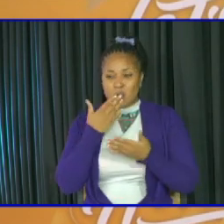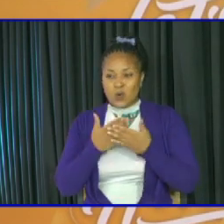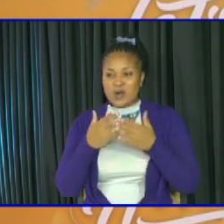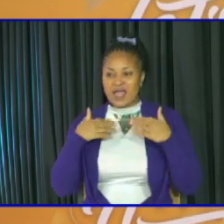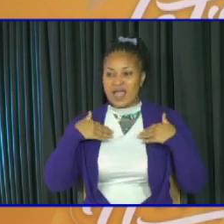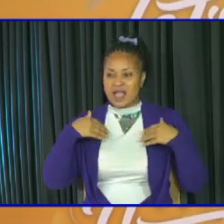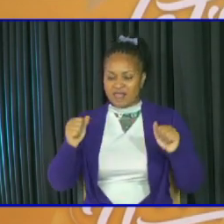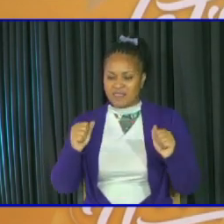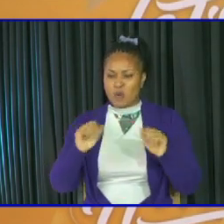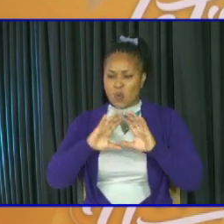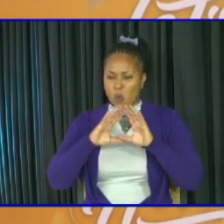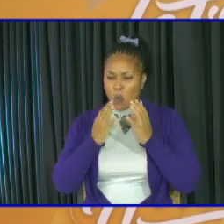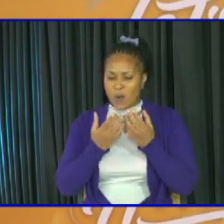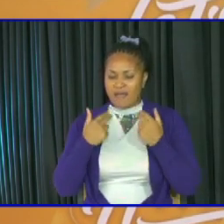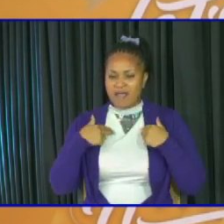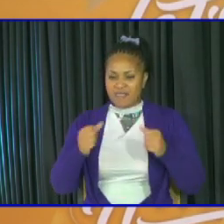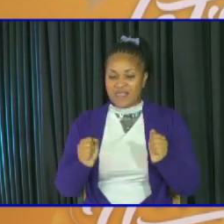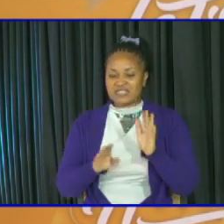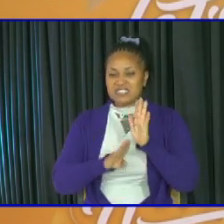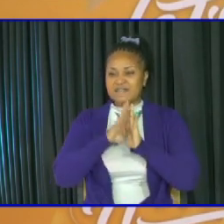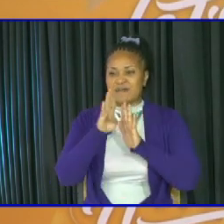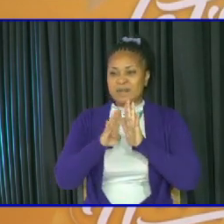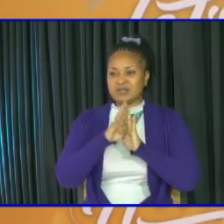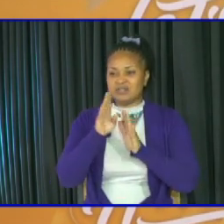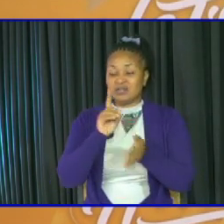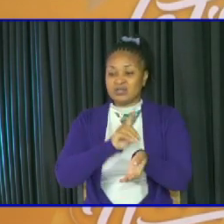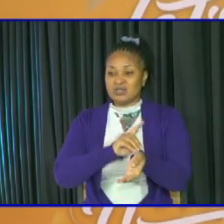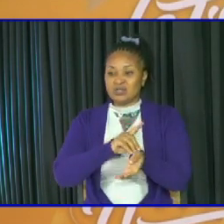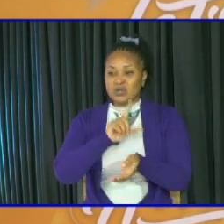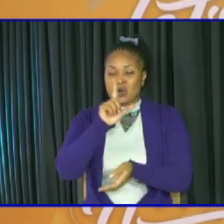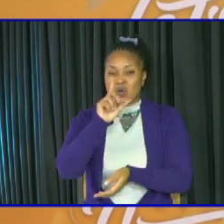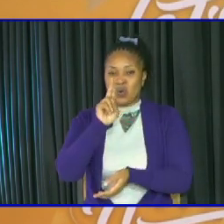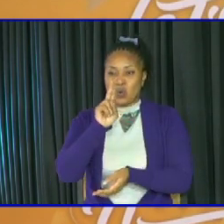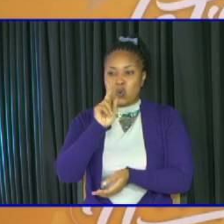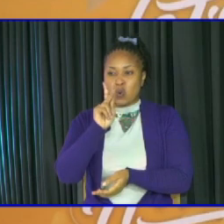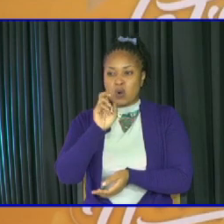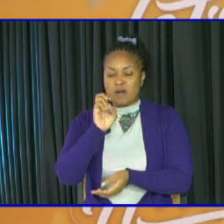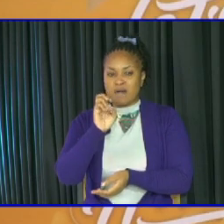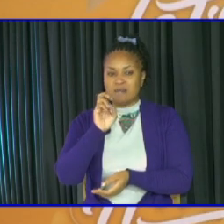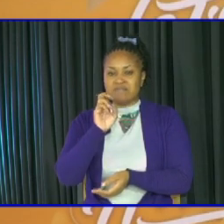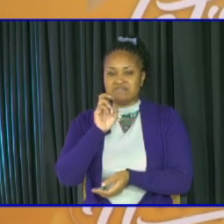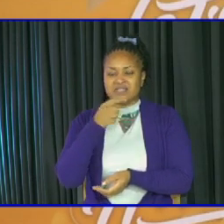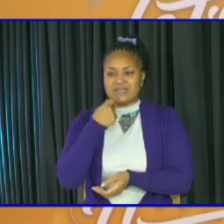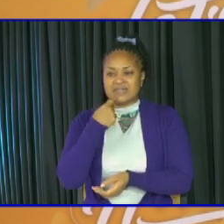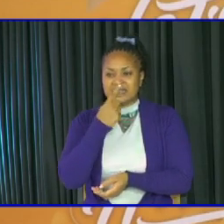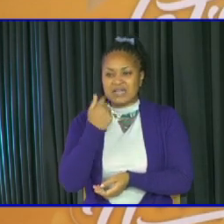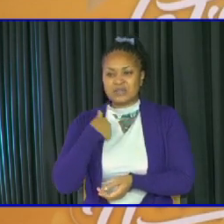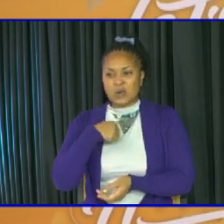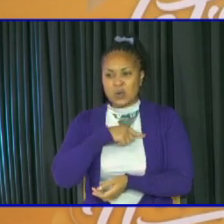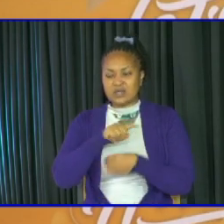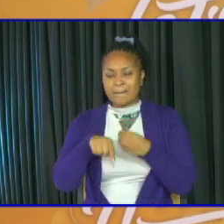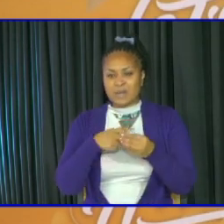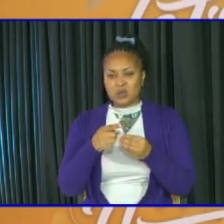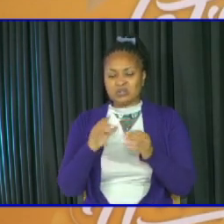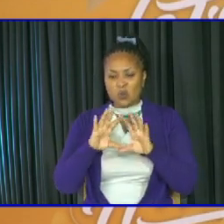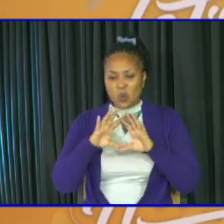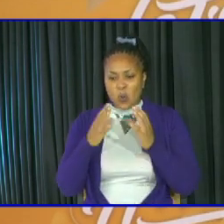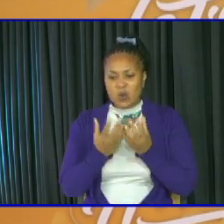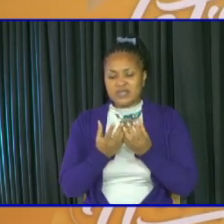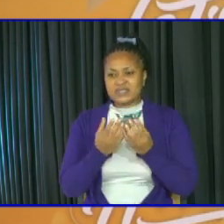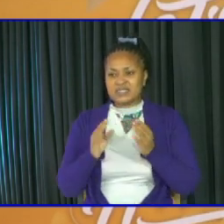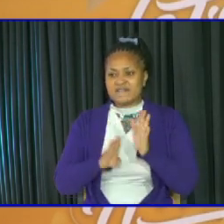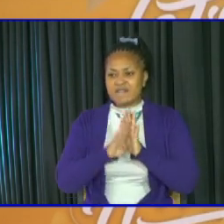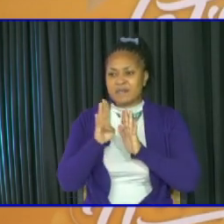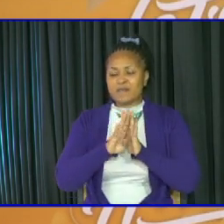and development. Dr. Luke tells us about the holistic development of Jesus of